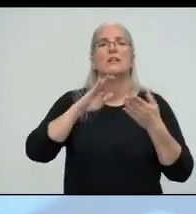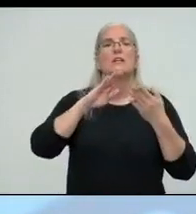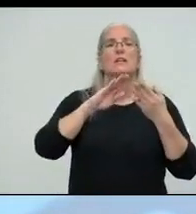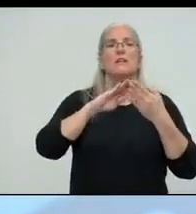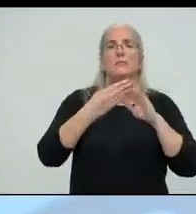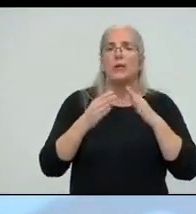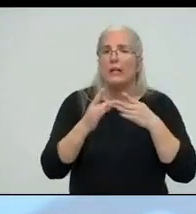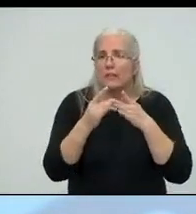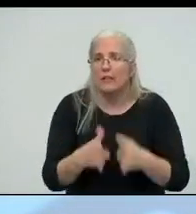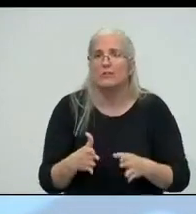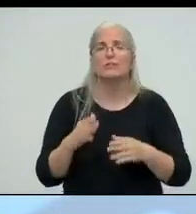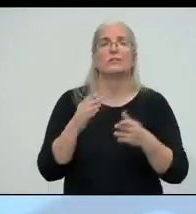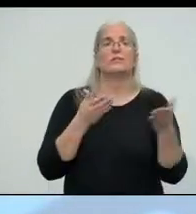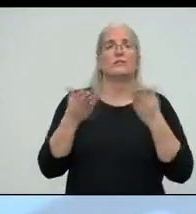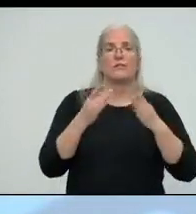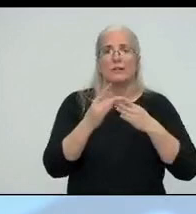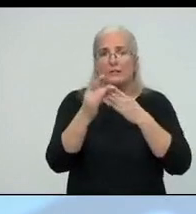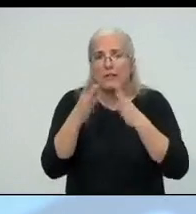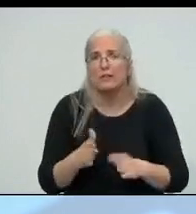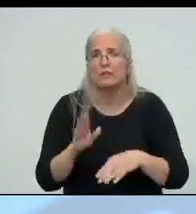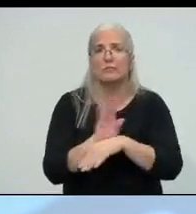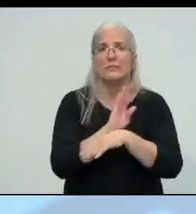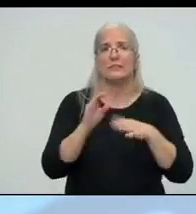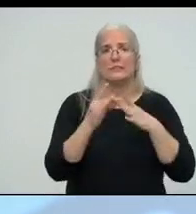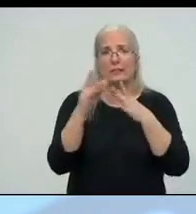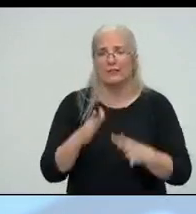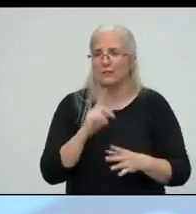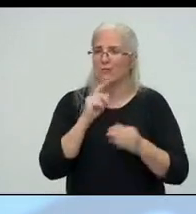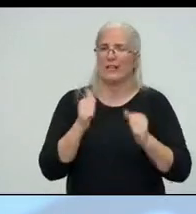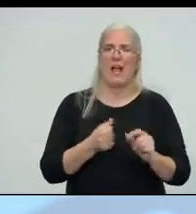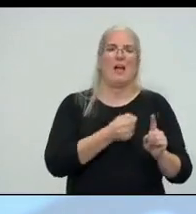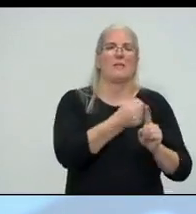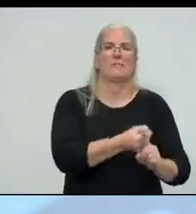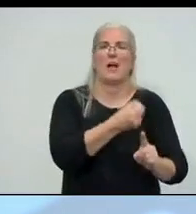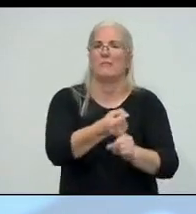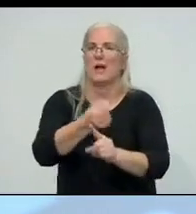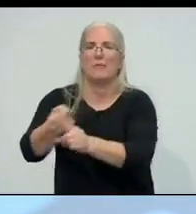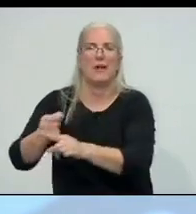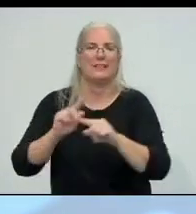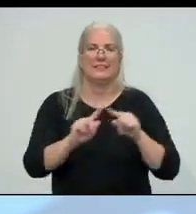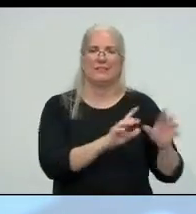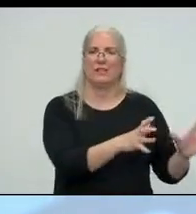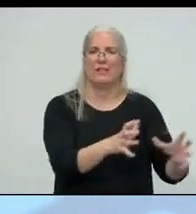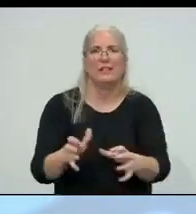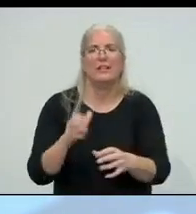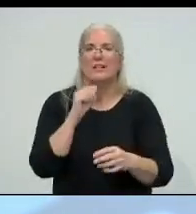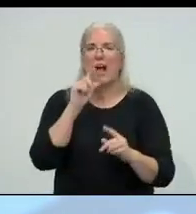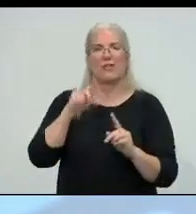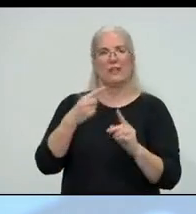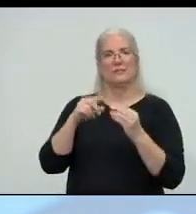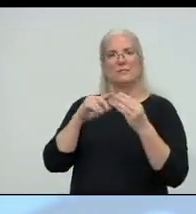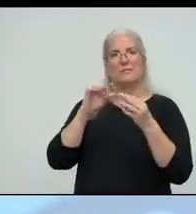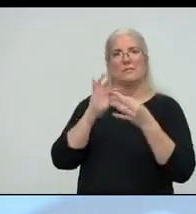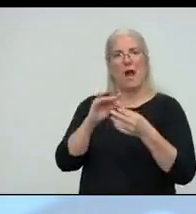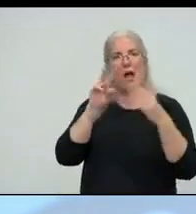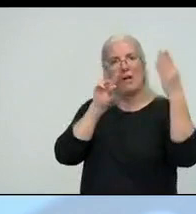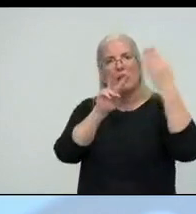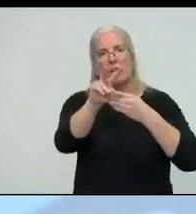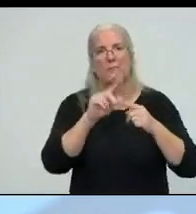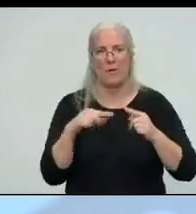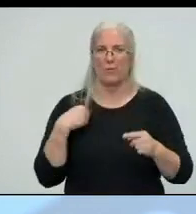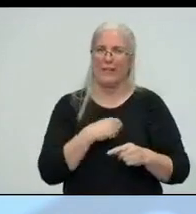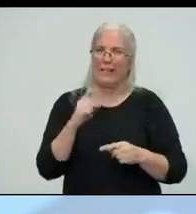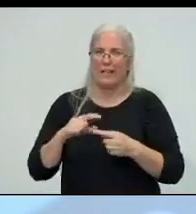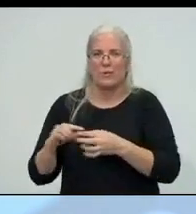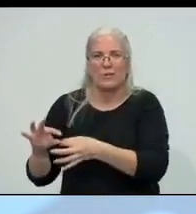They affect a lot of areas beyond just the health outcomes that we think about. We have to do it in coordination and with co-leadership with the